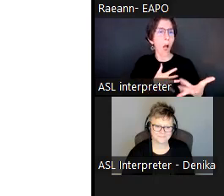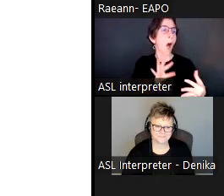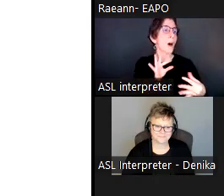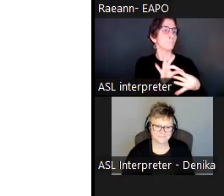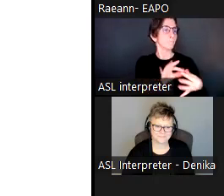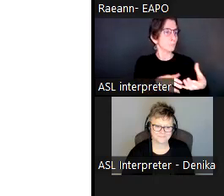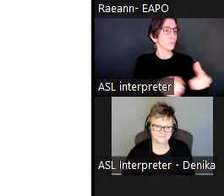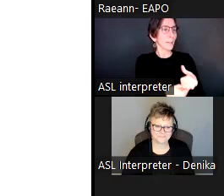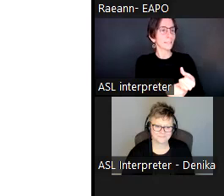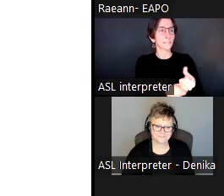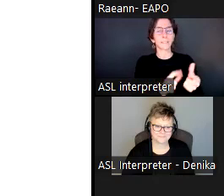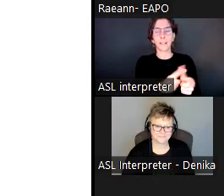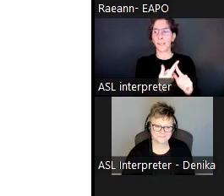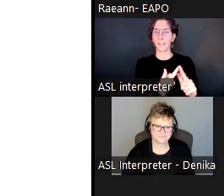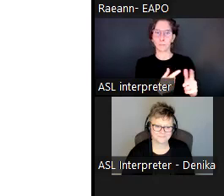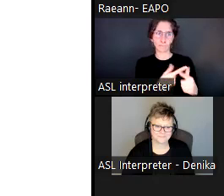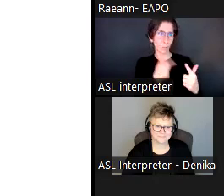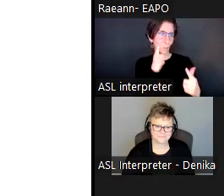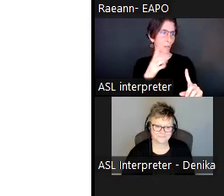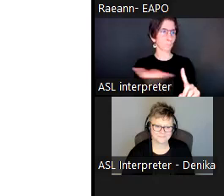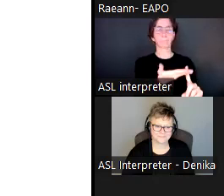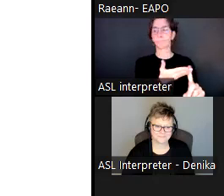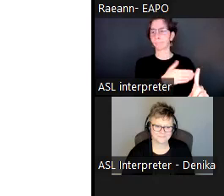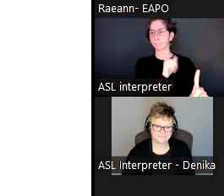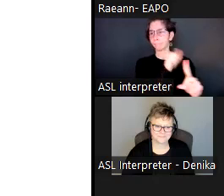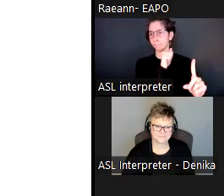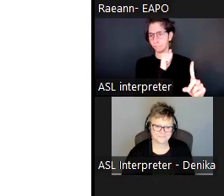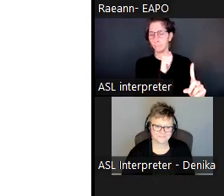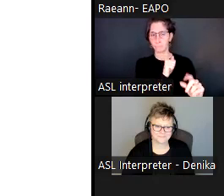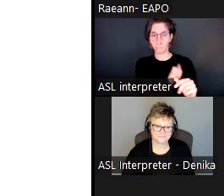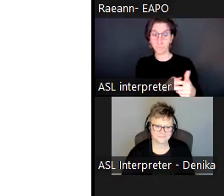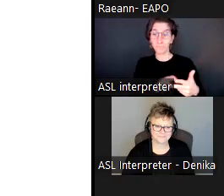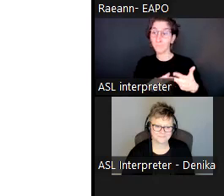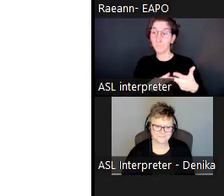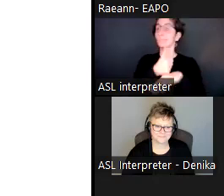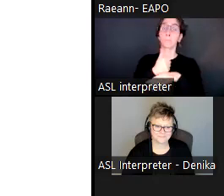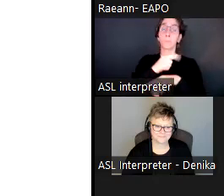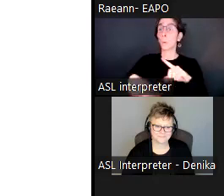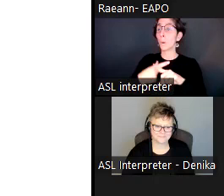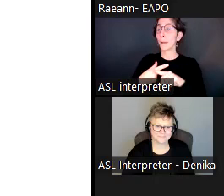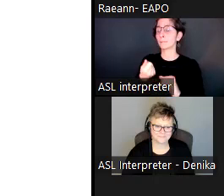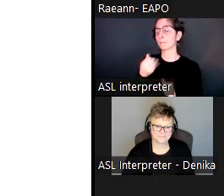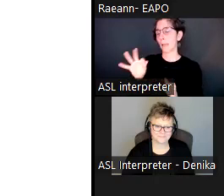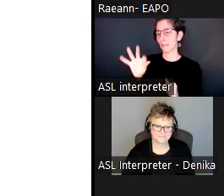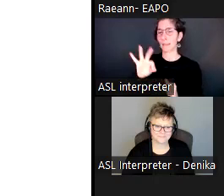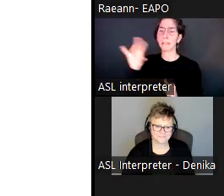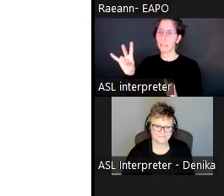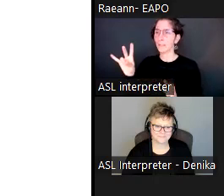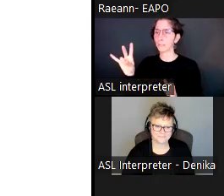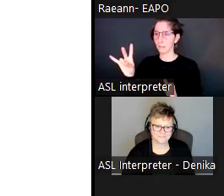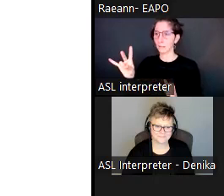them. The Senior Support Unit was launched in 1997, and the Senior Support Unit